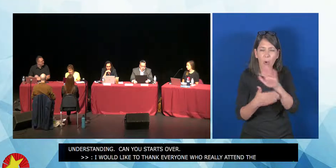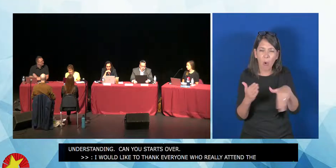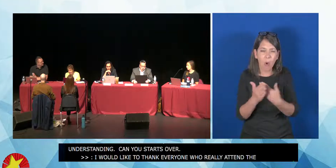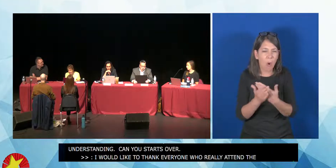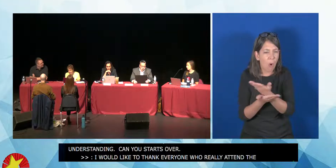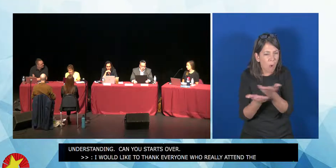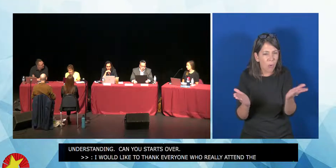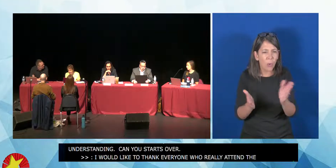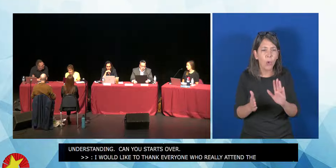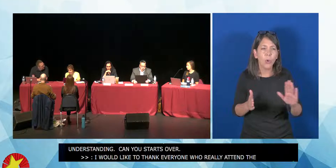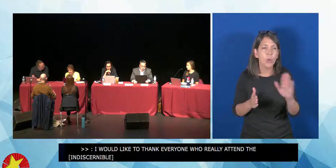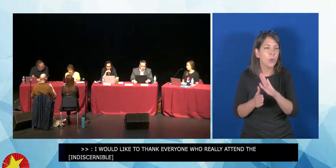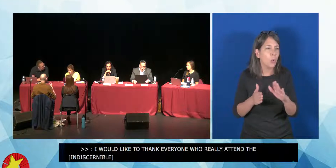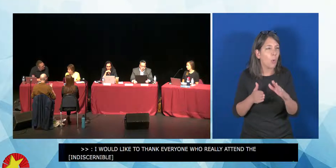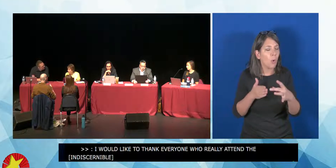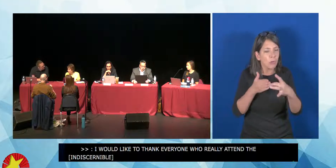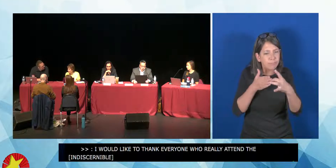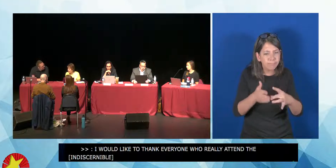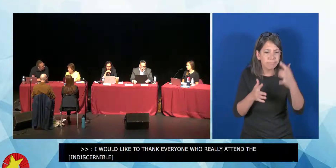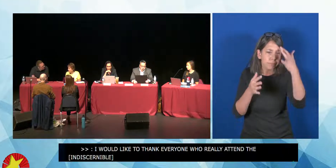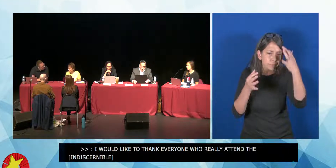direction you made